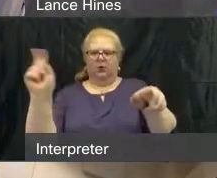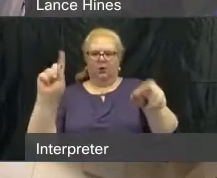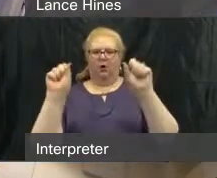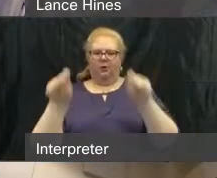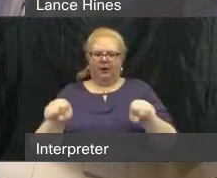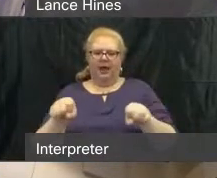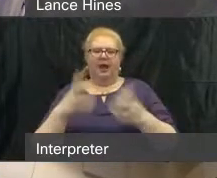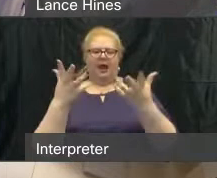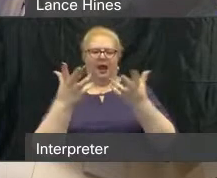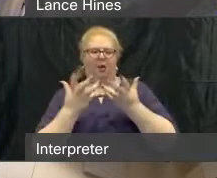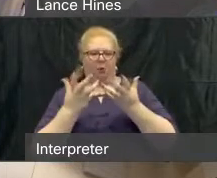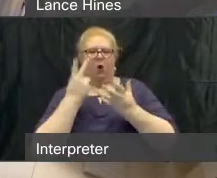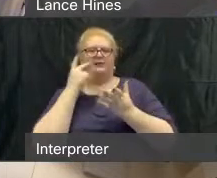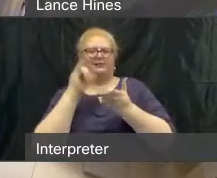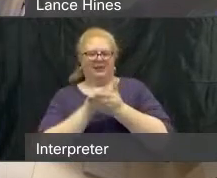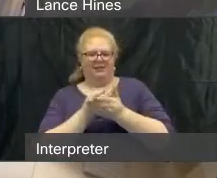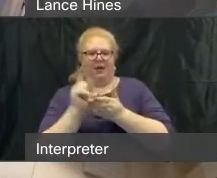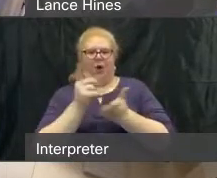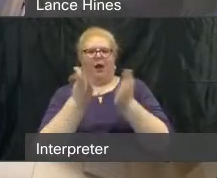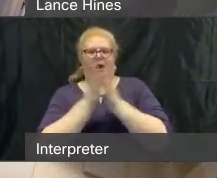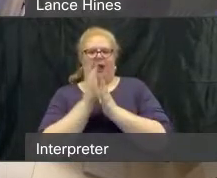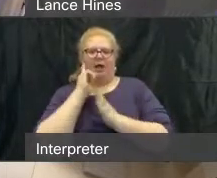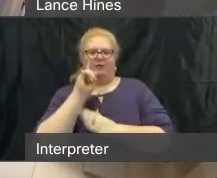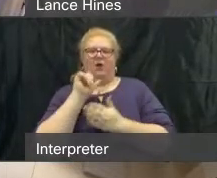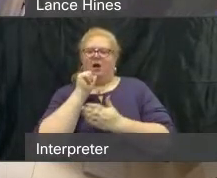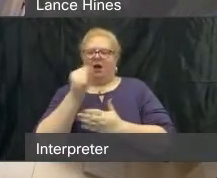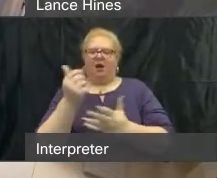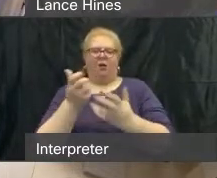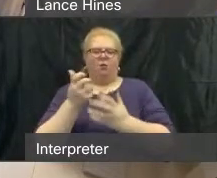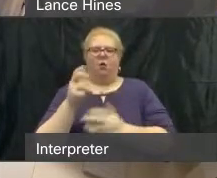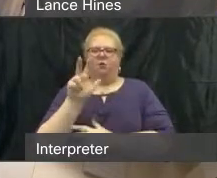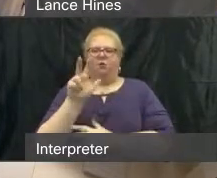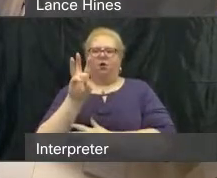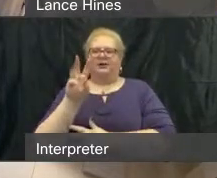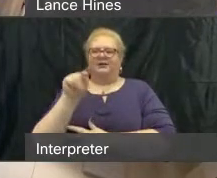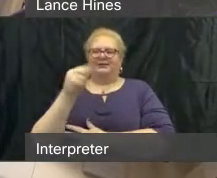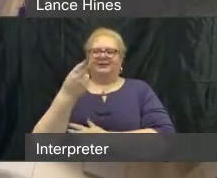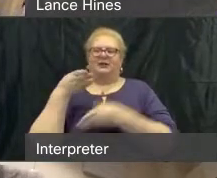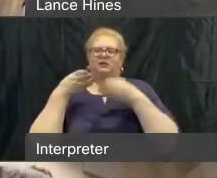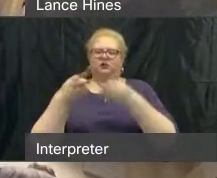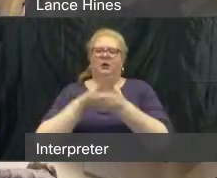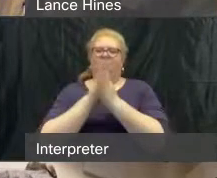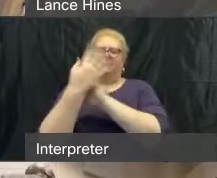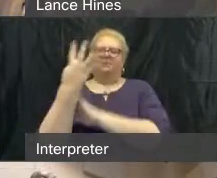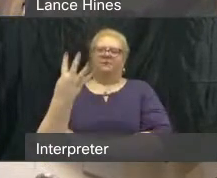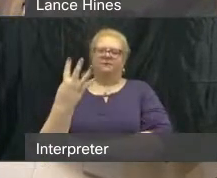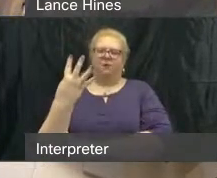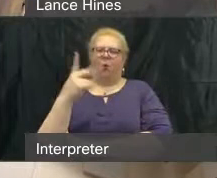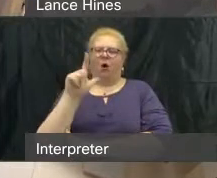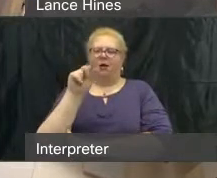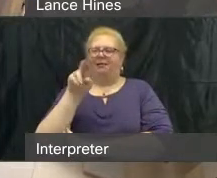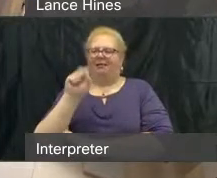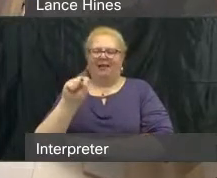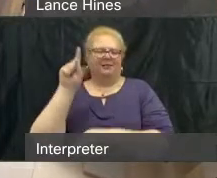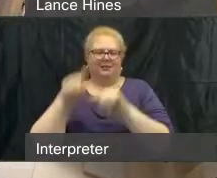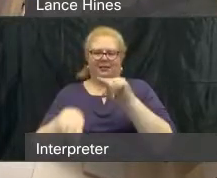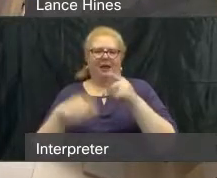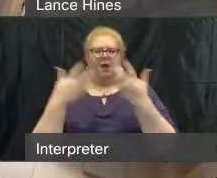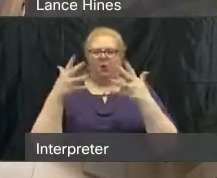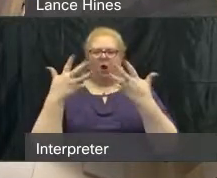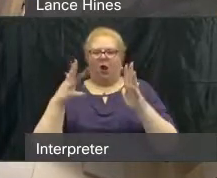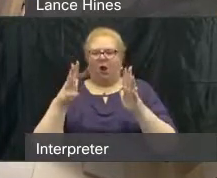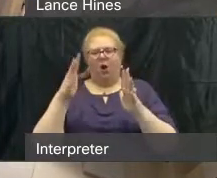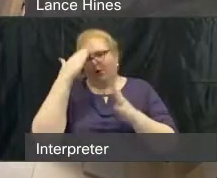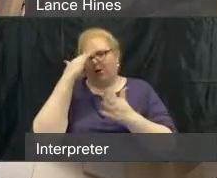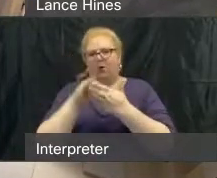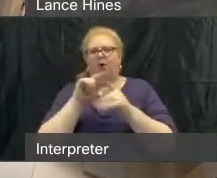I asked for, and not trying to make all of 36th Street four lanes, which is impossible to do anyway. It's already been improved. The bridge was just